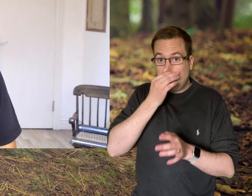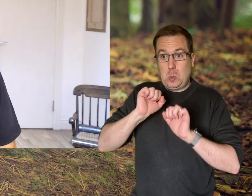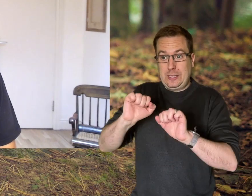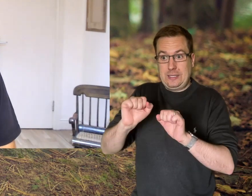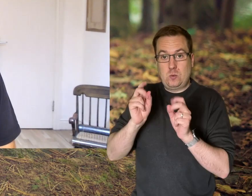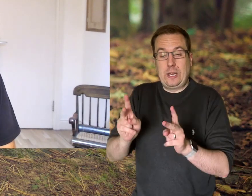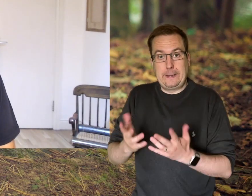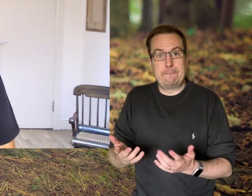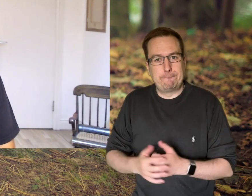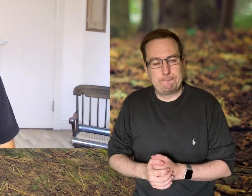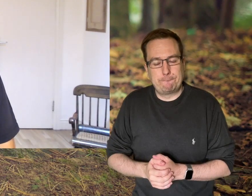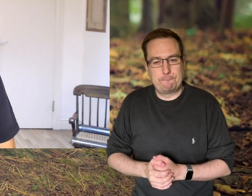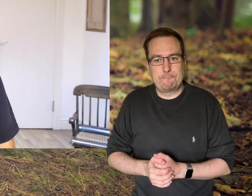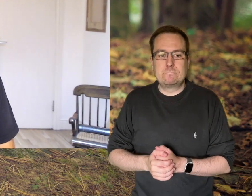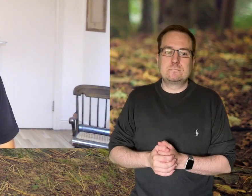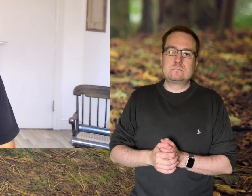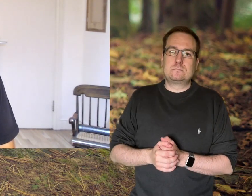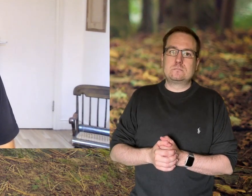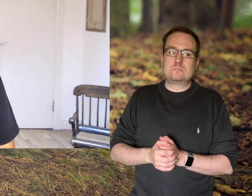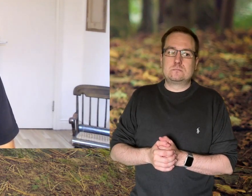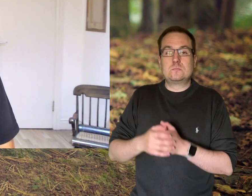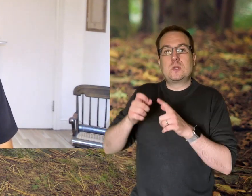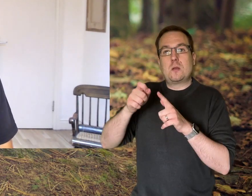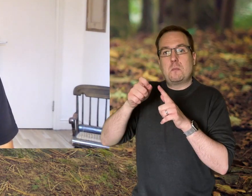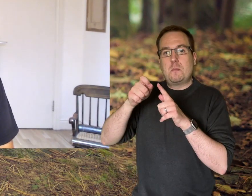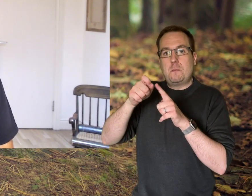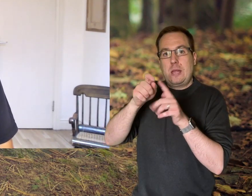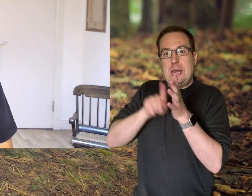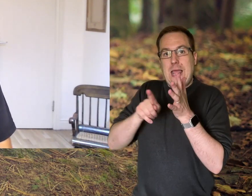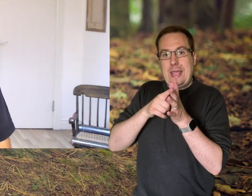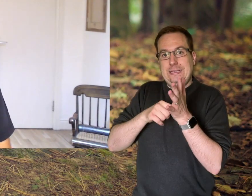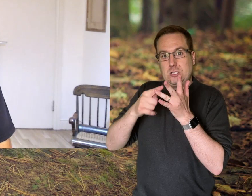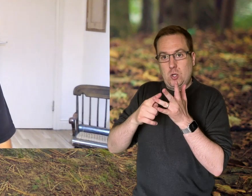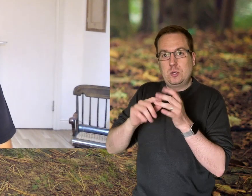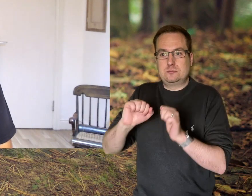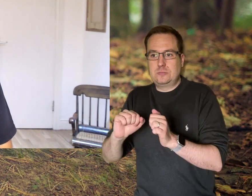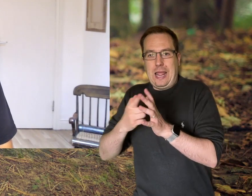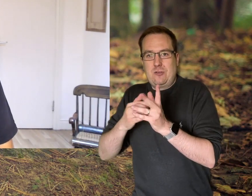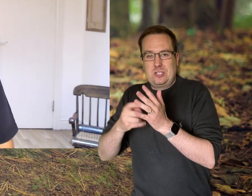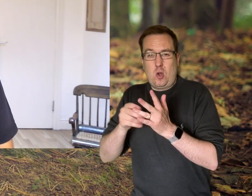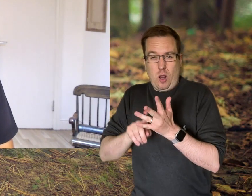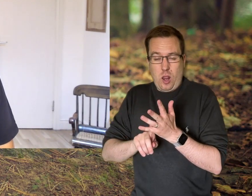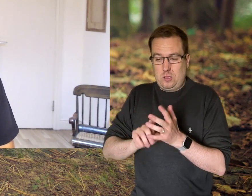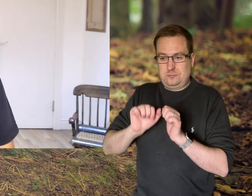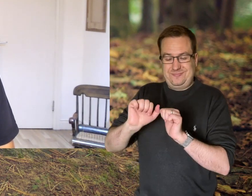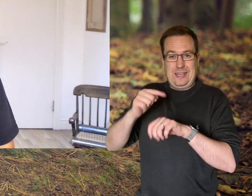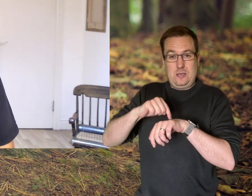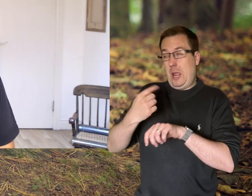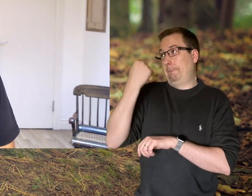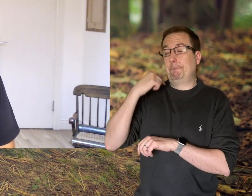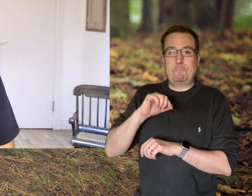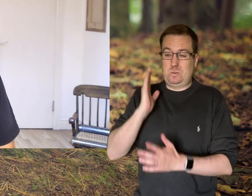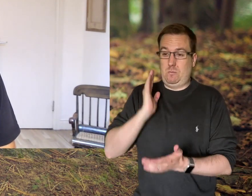passage we're going to look at. For Plato and Aristotle and the rest, it was a man's world, and society